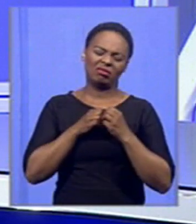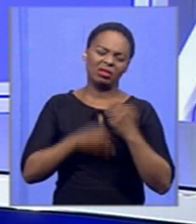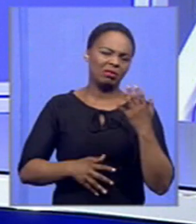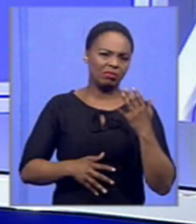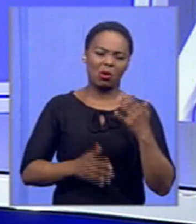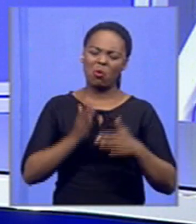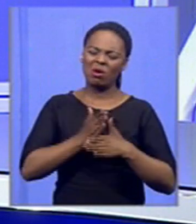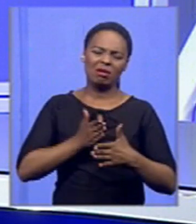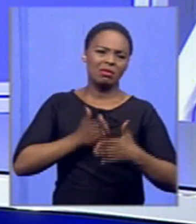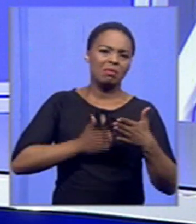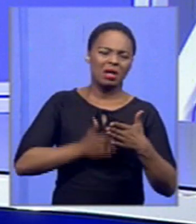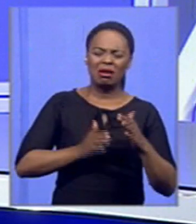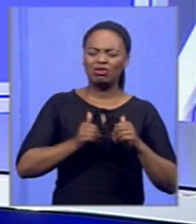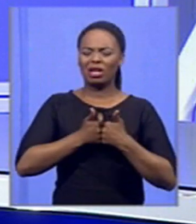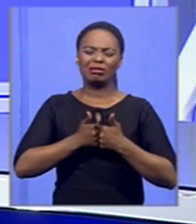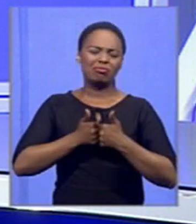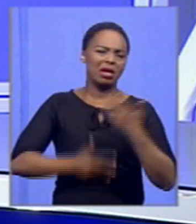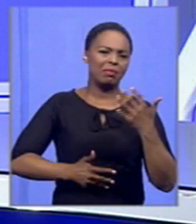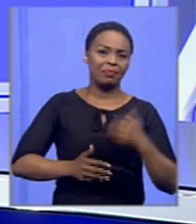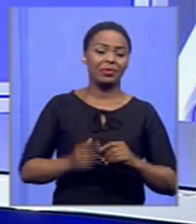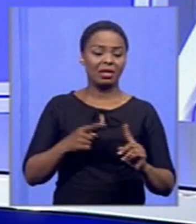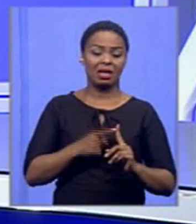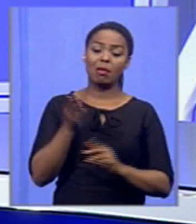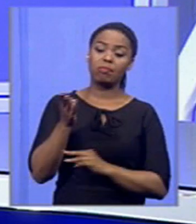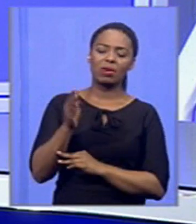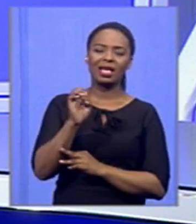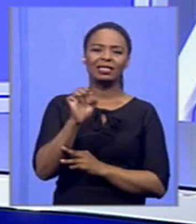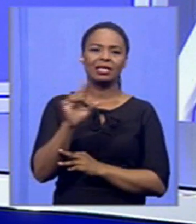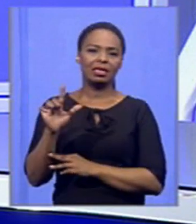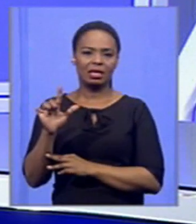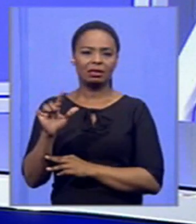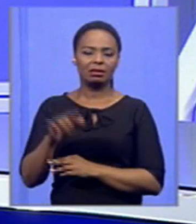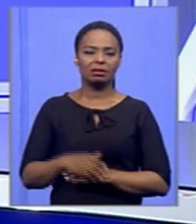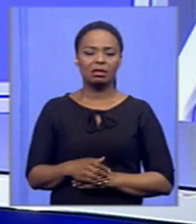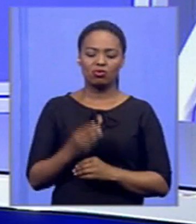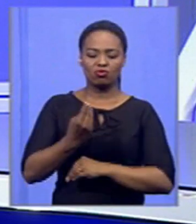le tekatekano. O buile sena a le East London moketeng wa letsatsi la batjha.